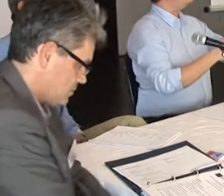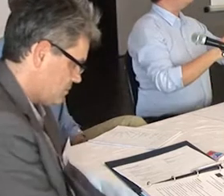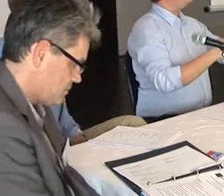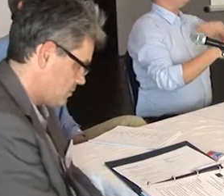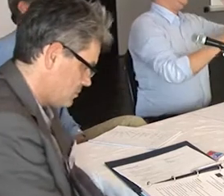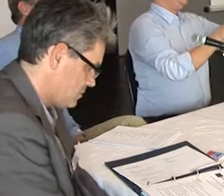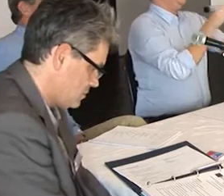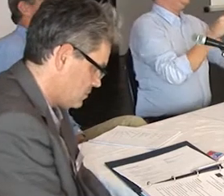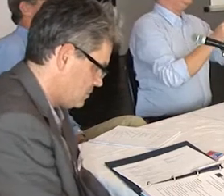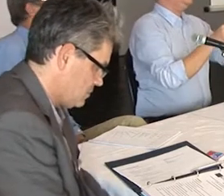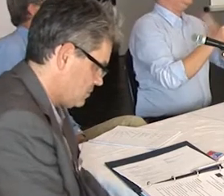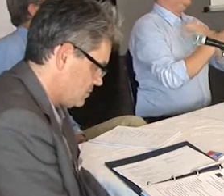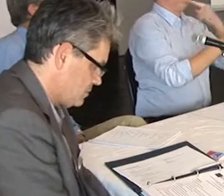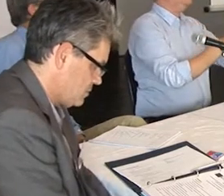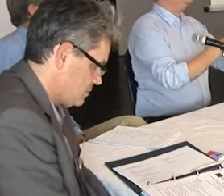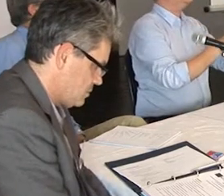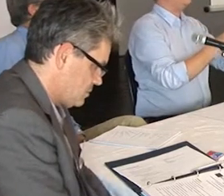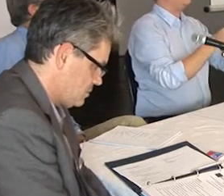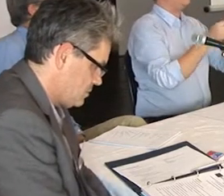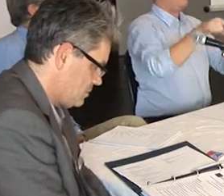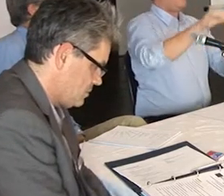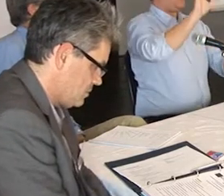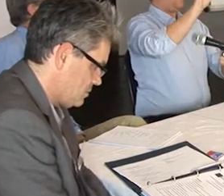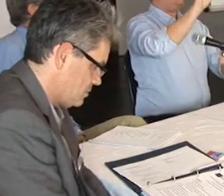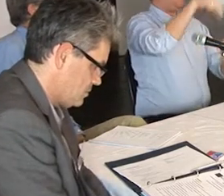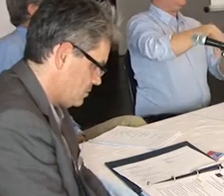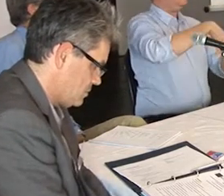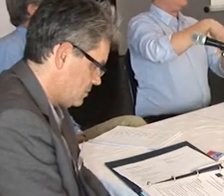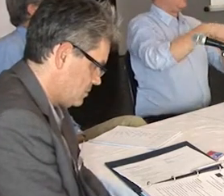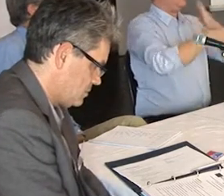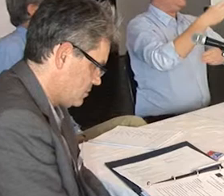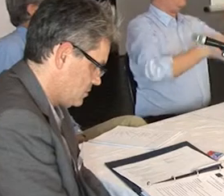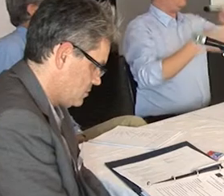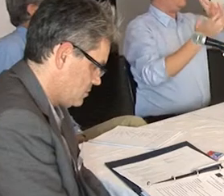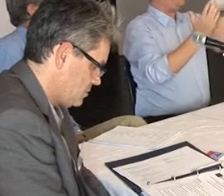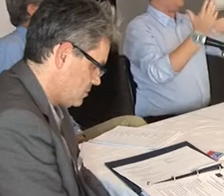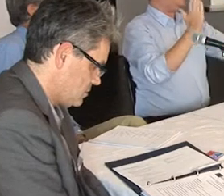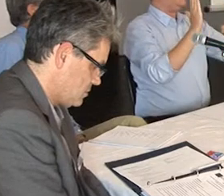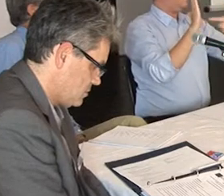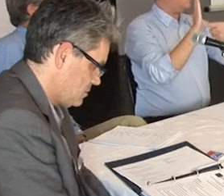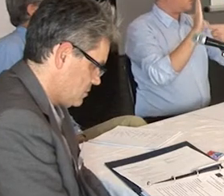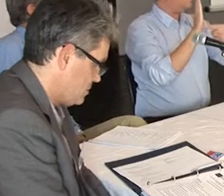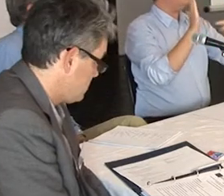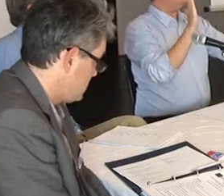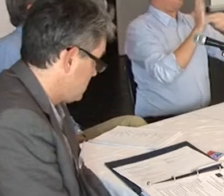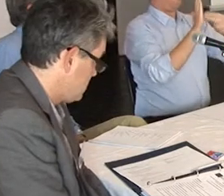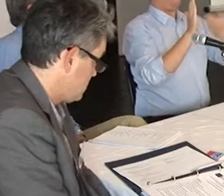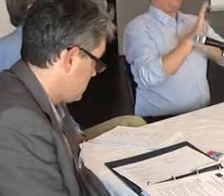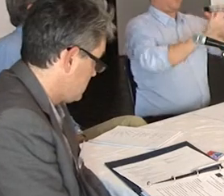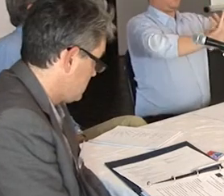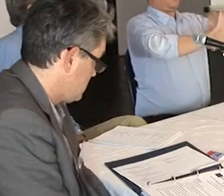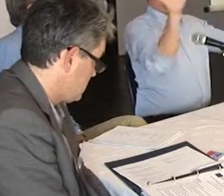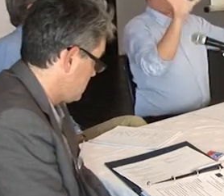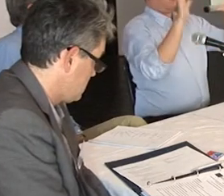So I hope for solutions in that field. And finally, I would like to say that within the AFN Handicap